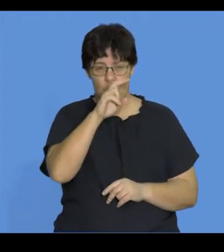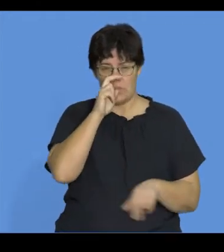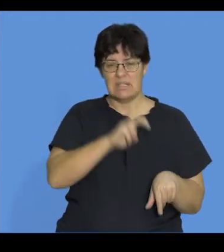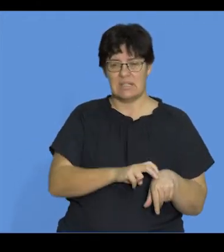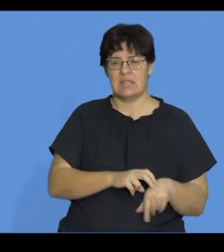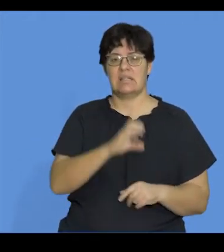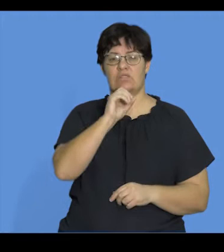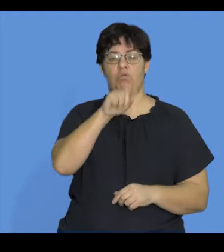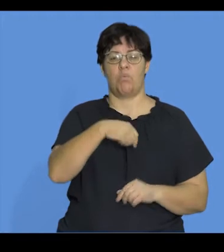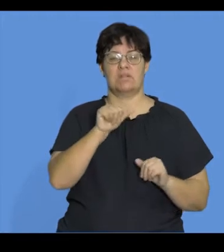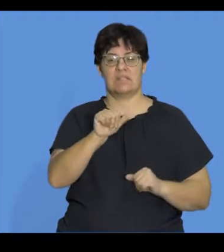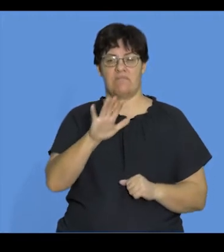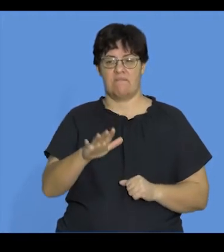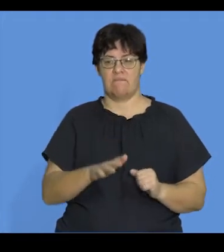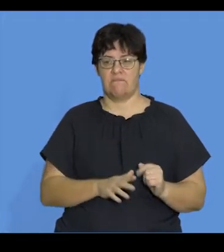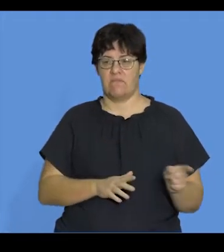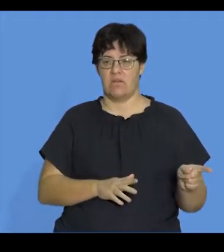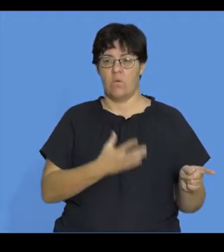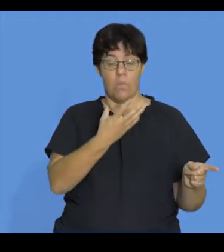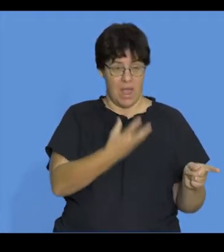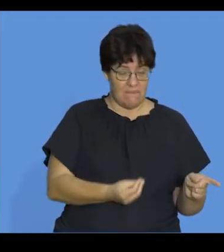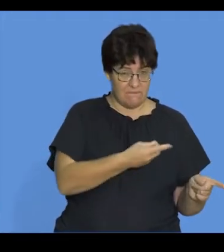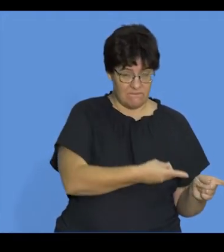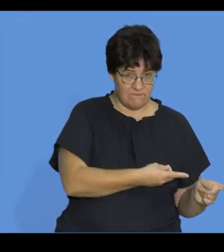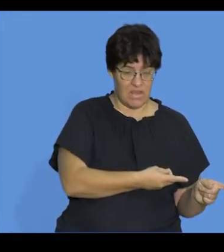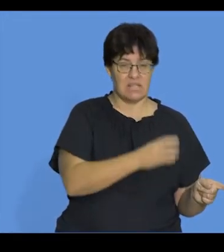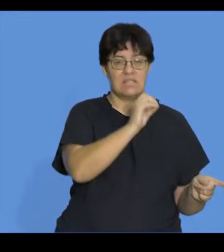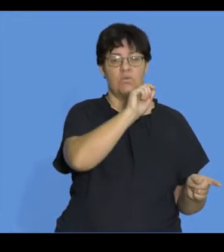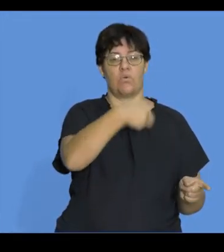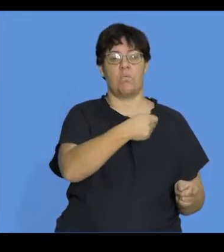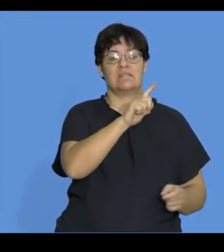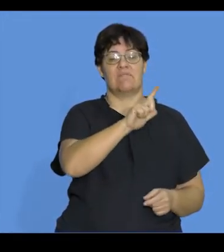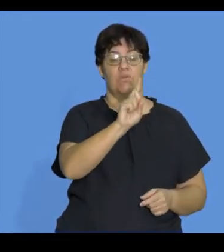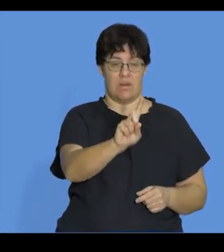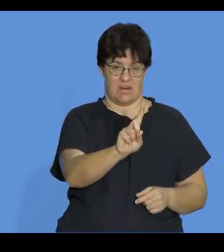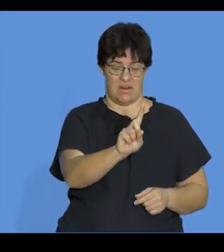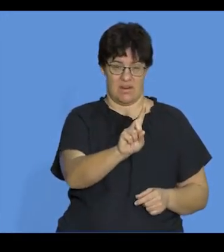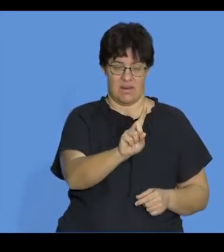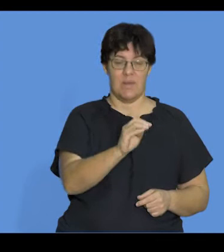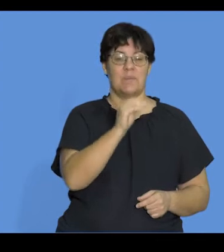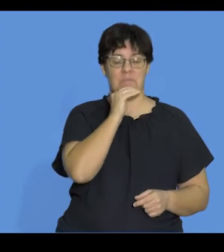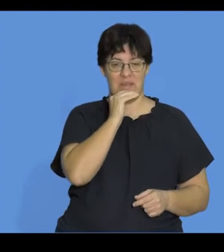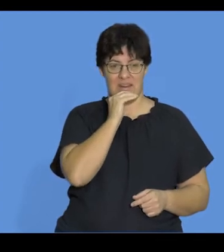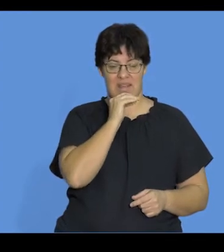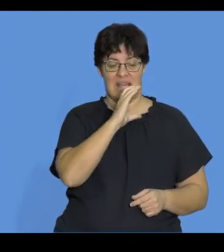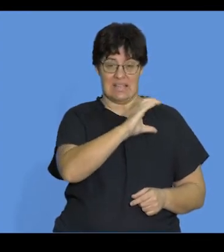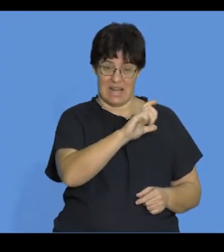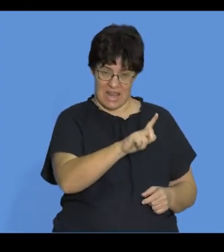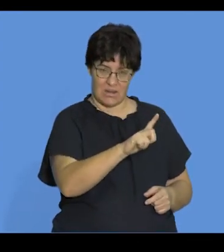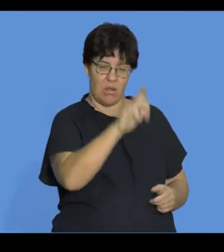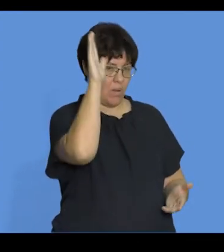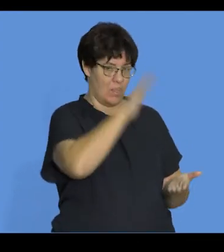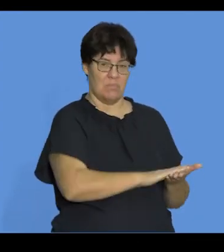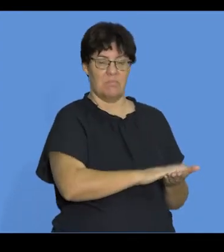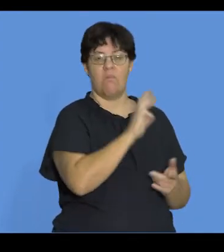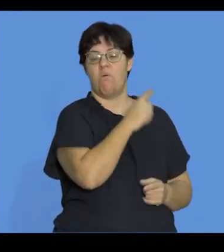needed? It's 0.65. Already, how much of iron did we have? We've got 0.71. It means all the chlorine